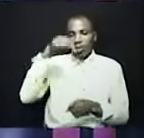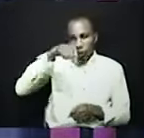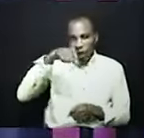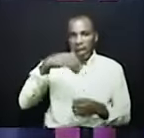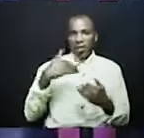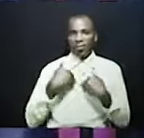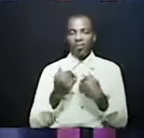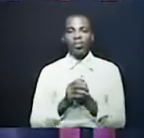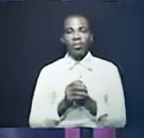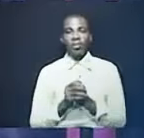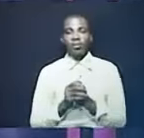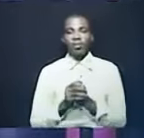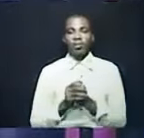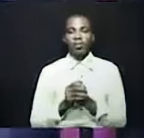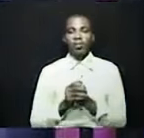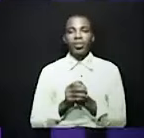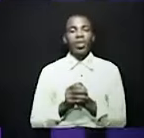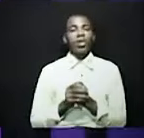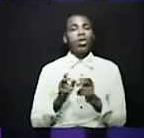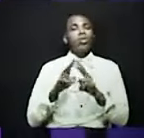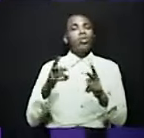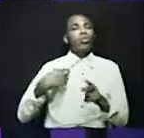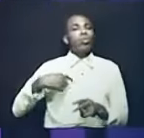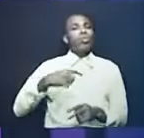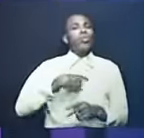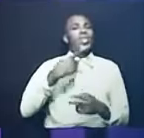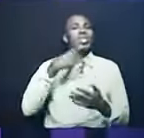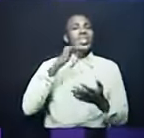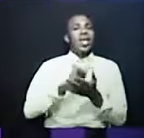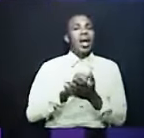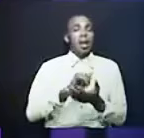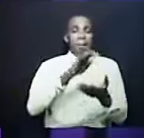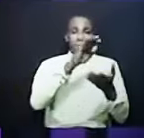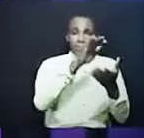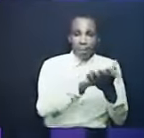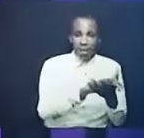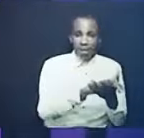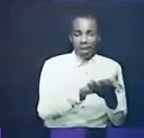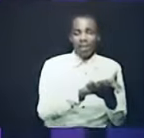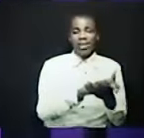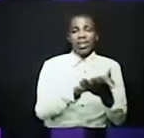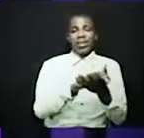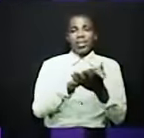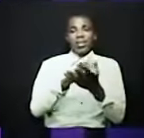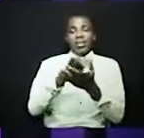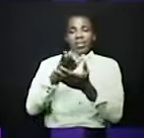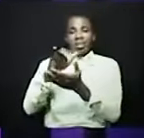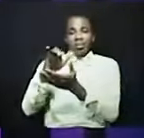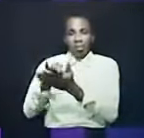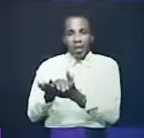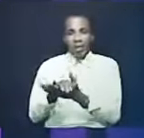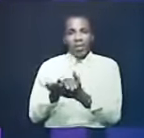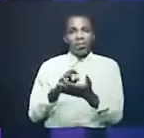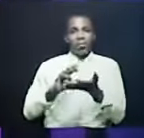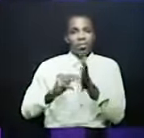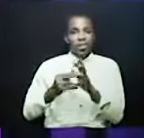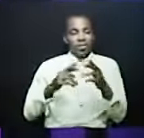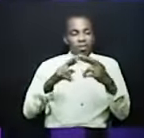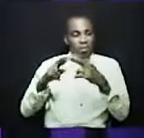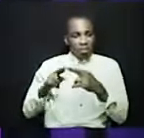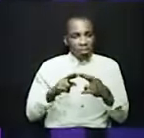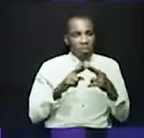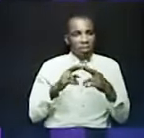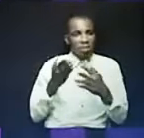So we are saying that it's a relationship between the husband, the wife, and God who acts as